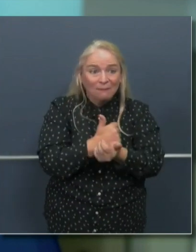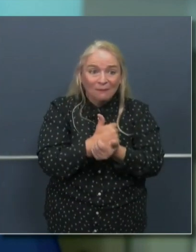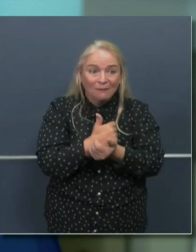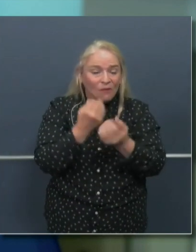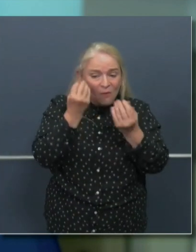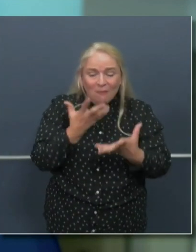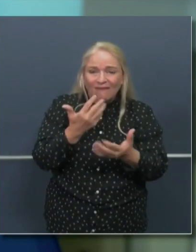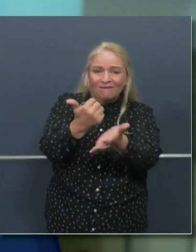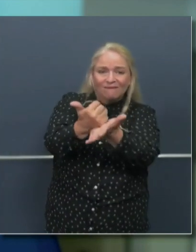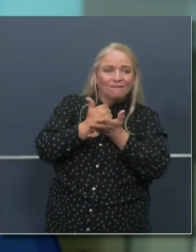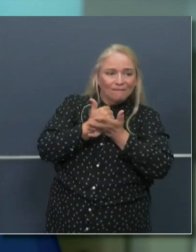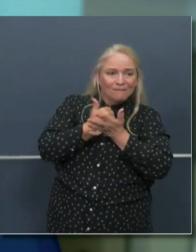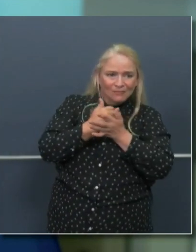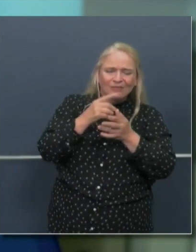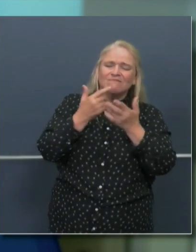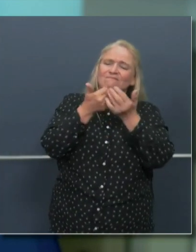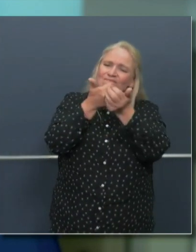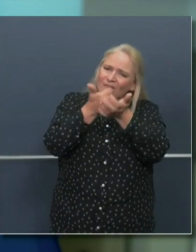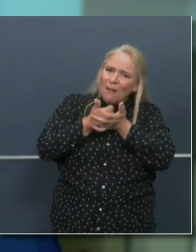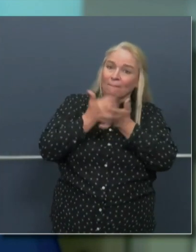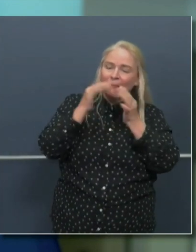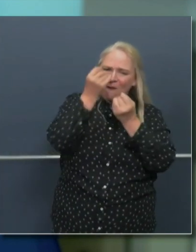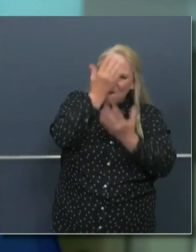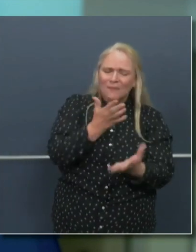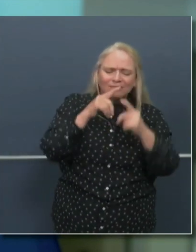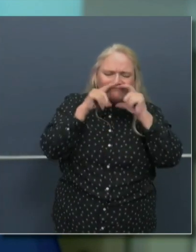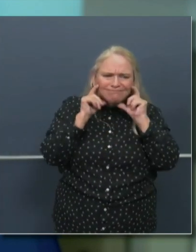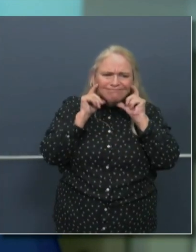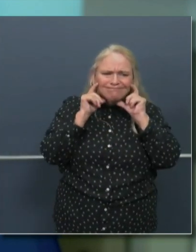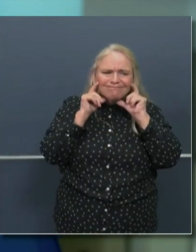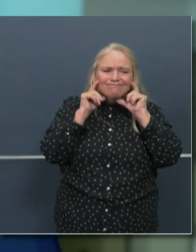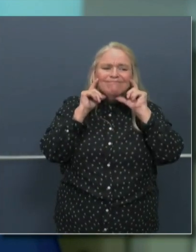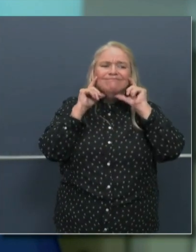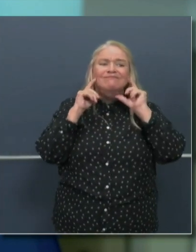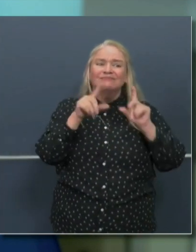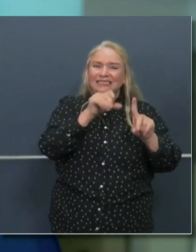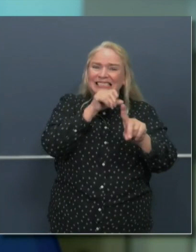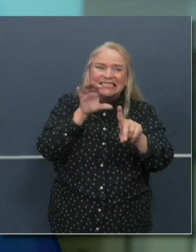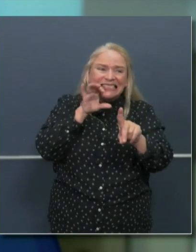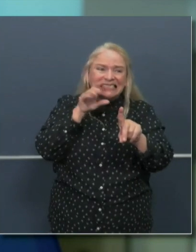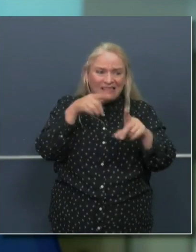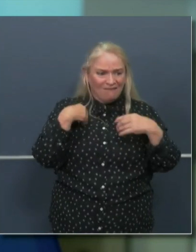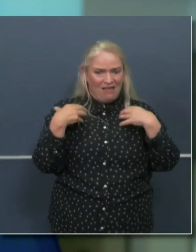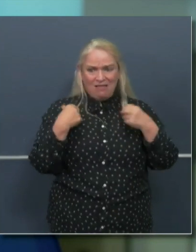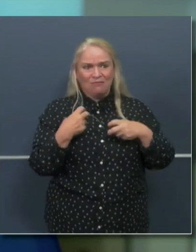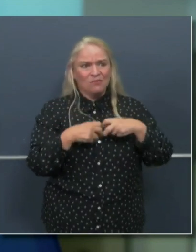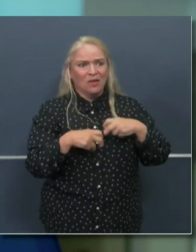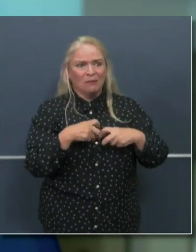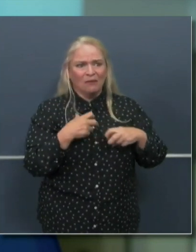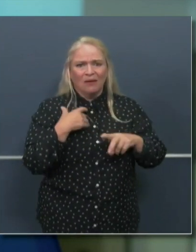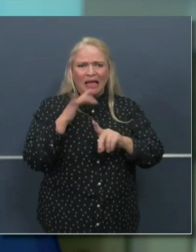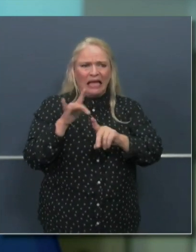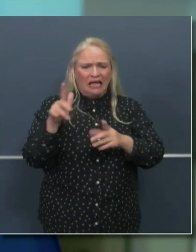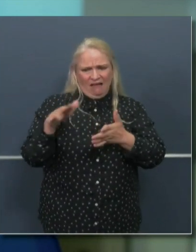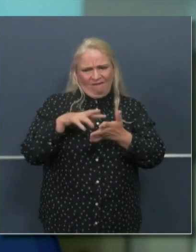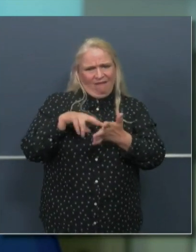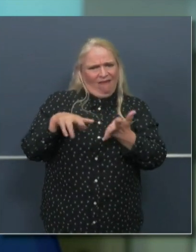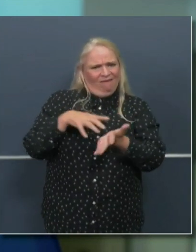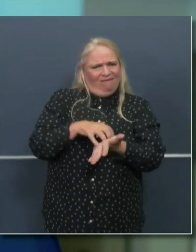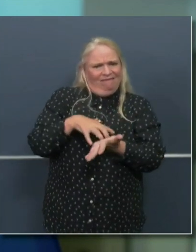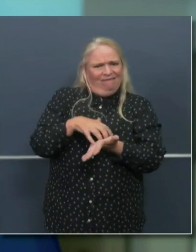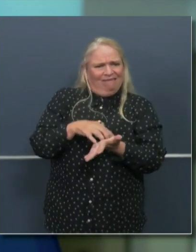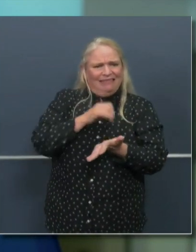these masks. And if you're a senior, if you have these pre-existing conditions, if you are vulnerable